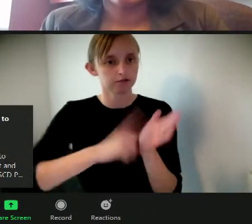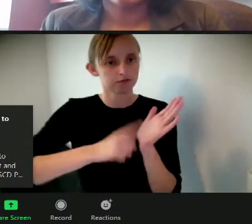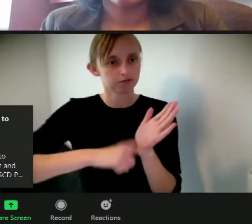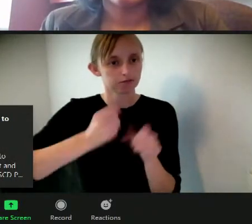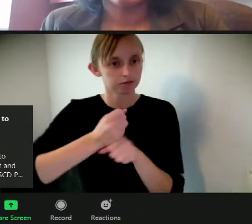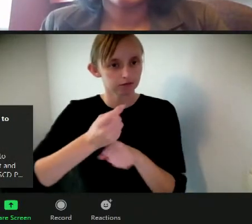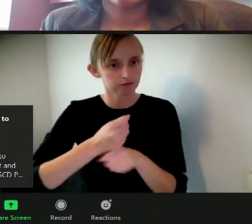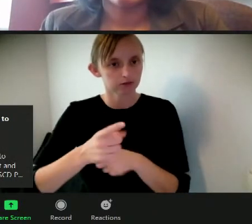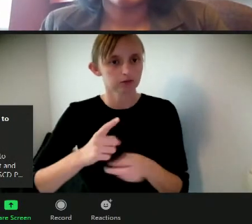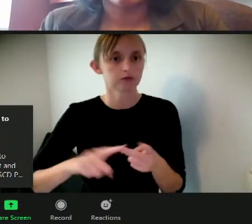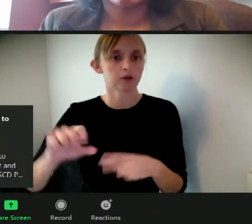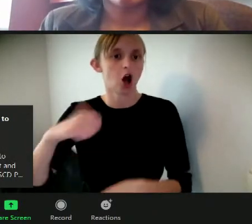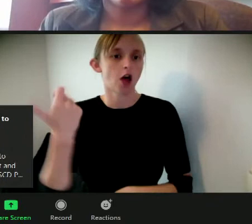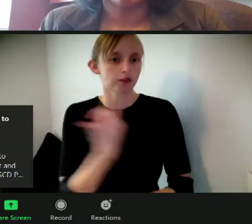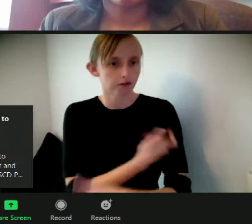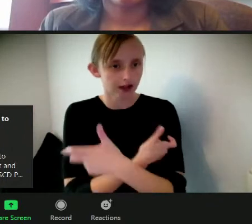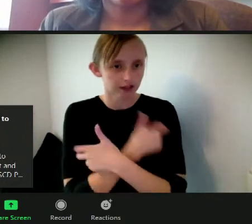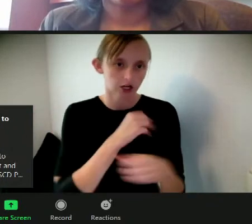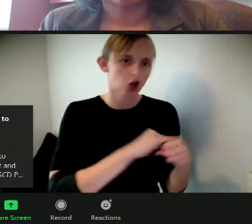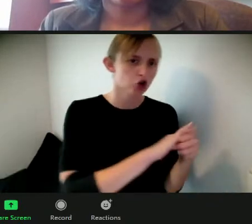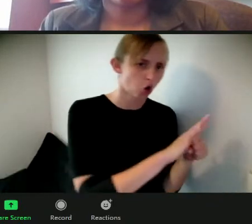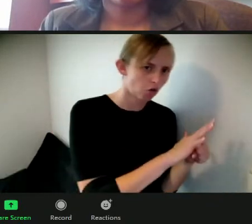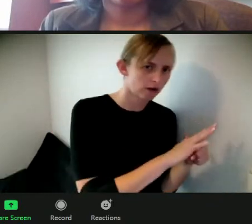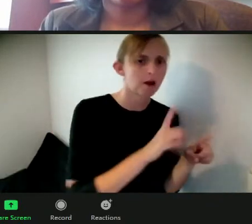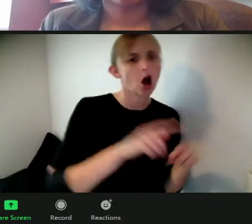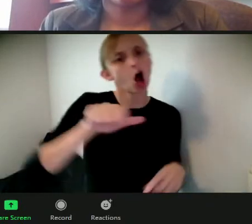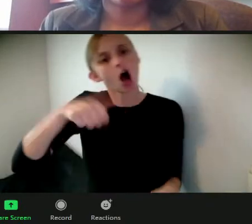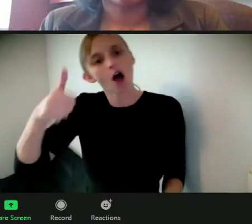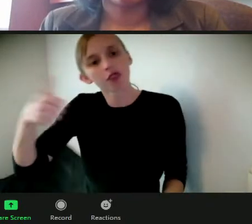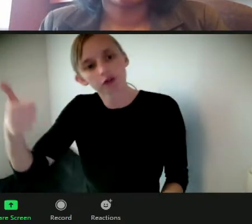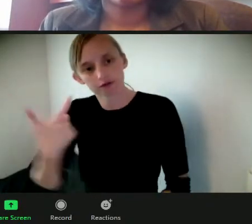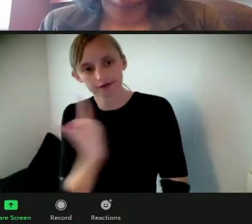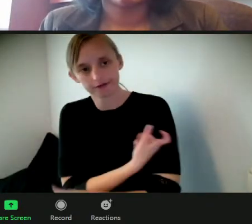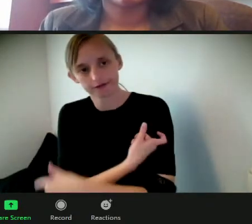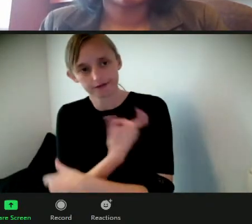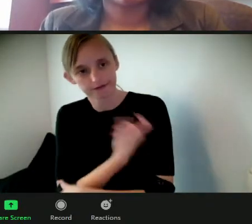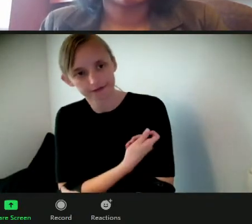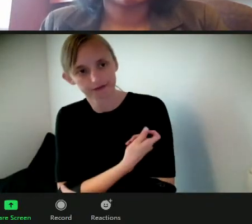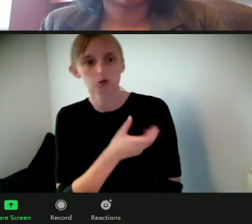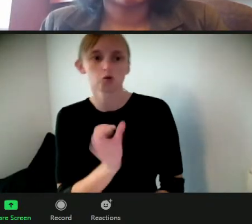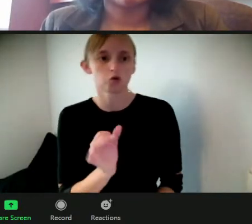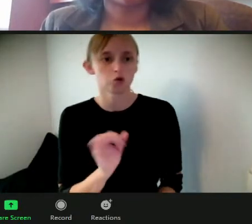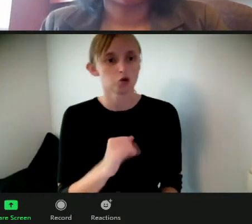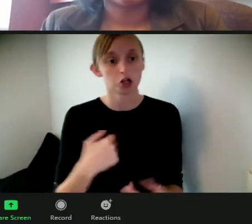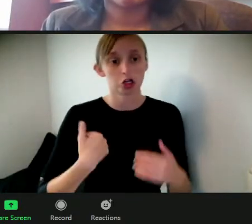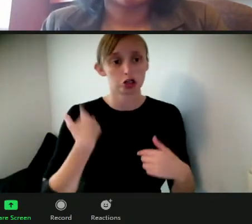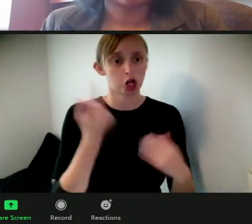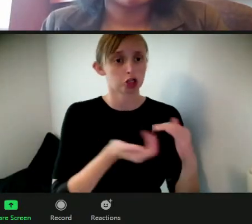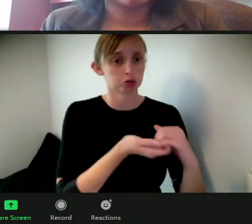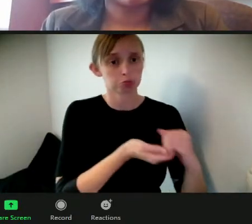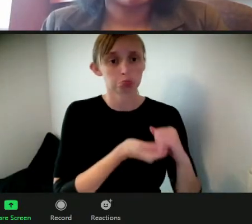for our families outside of COVID and things of that nature. So that's been a very fruitful partnership as well.